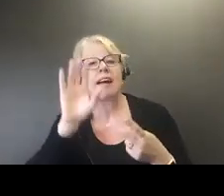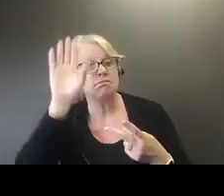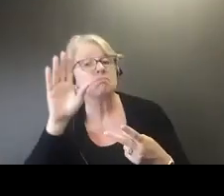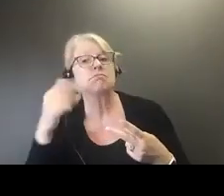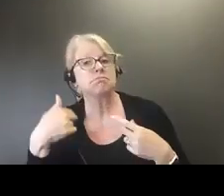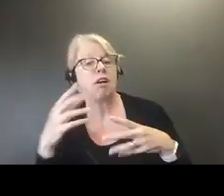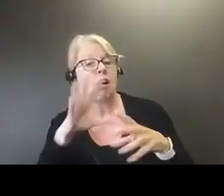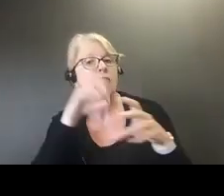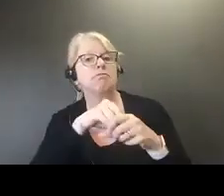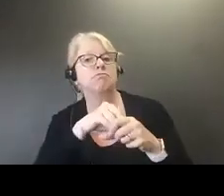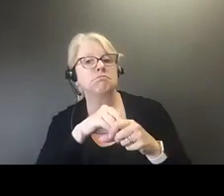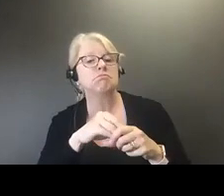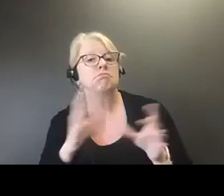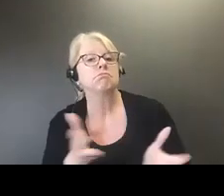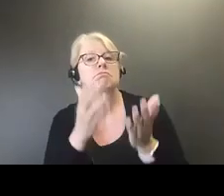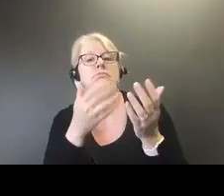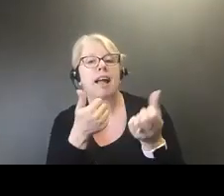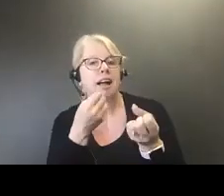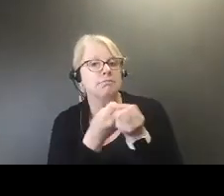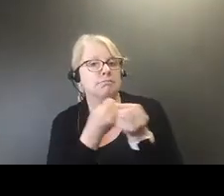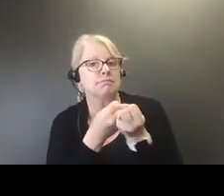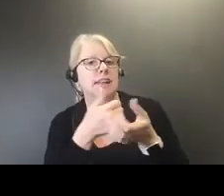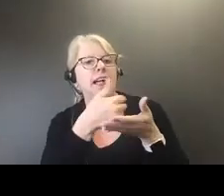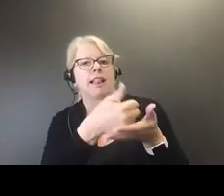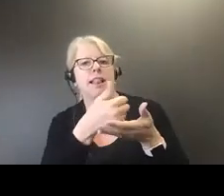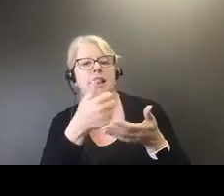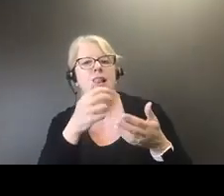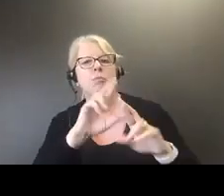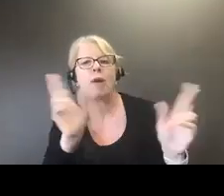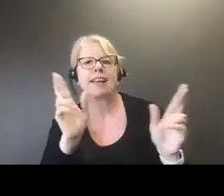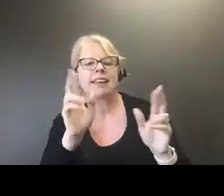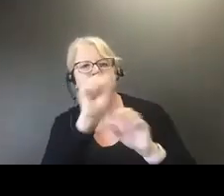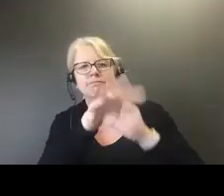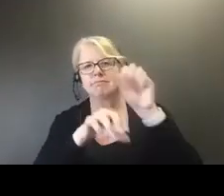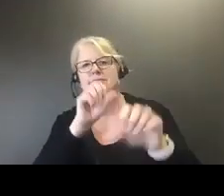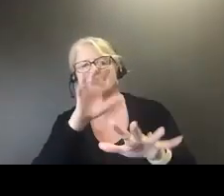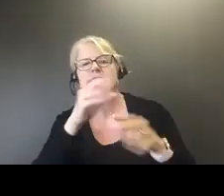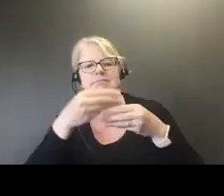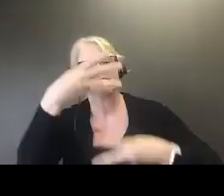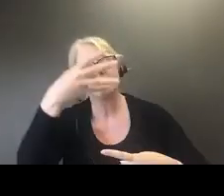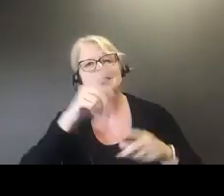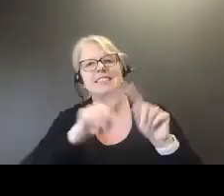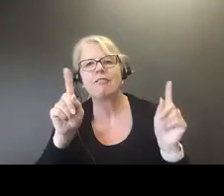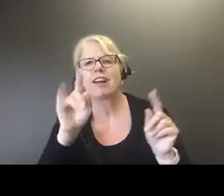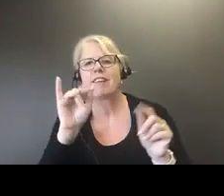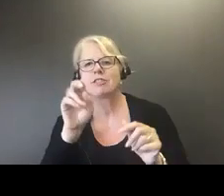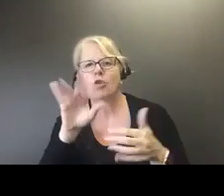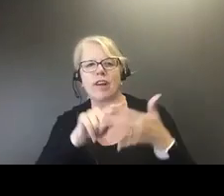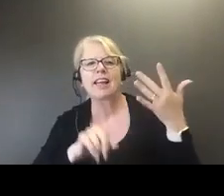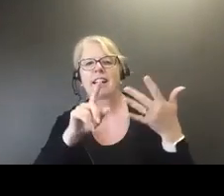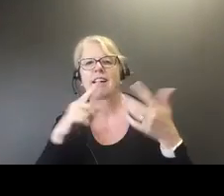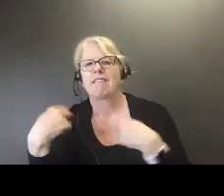active participant and help us in terms of building this inventory of promises and practices.